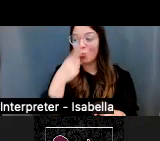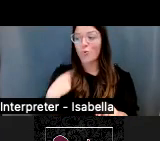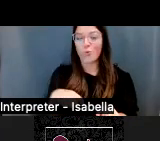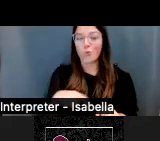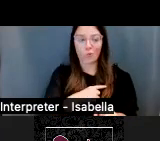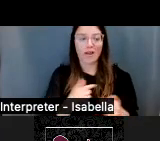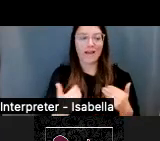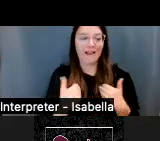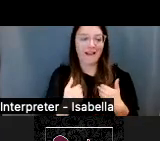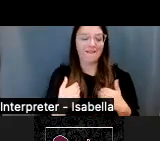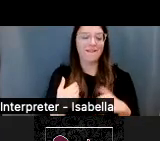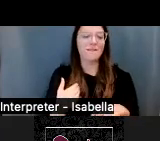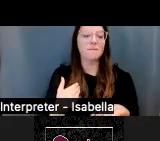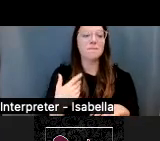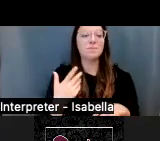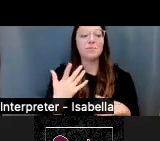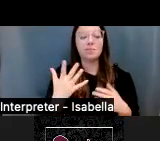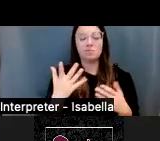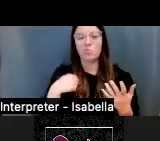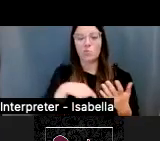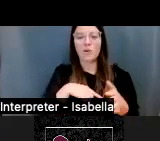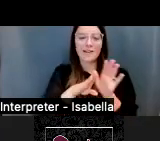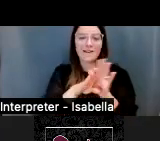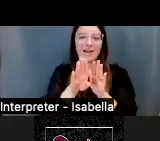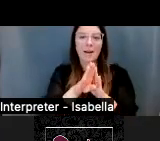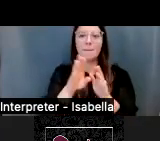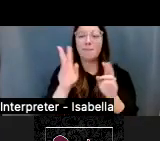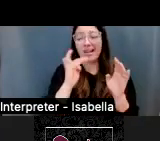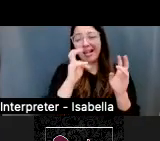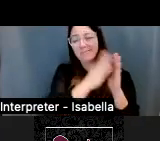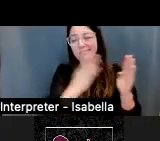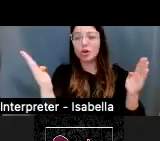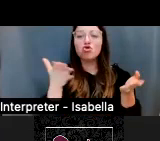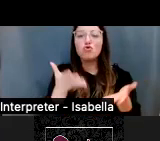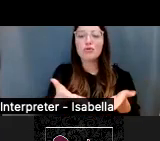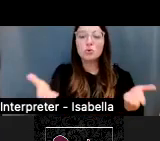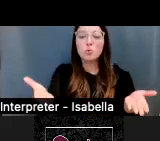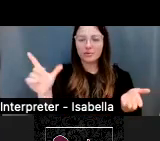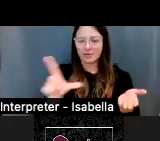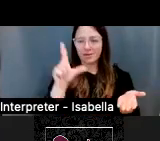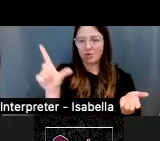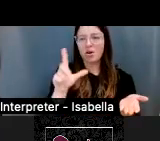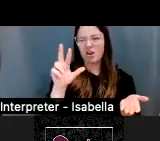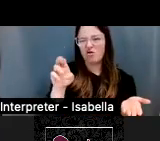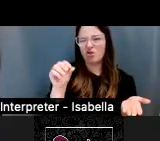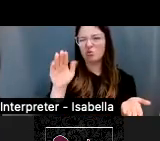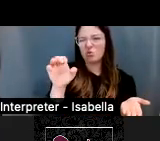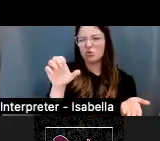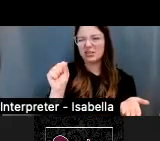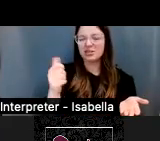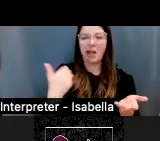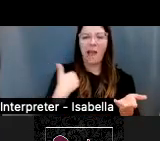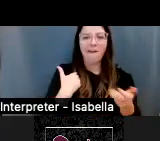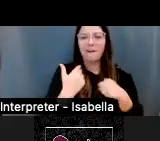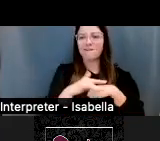Client Assistance Program have developed a library of resources that we hope you'll find helpful